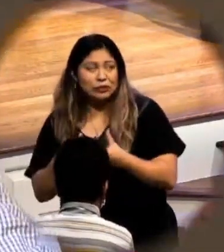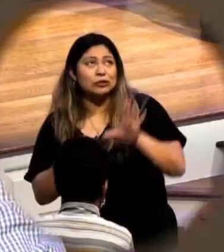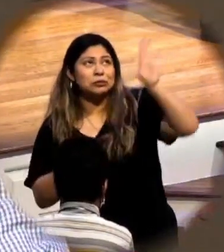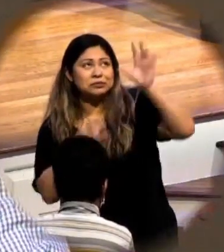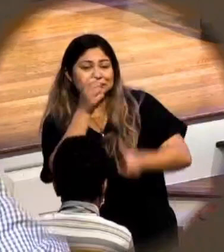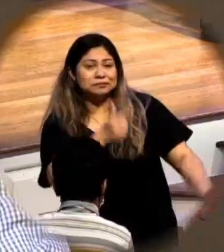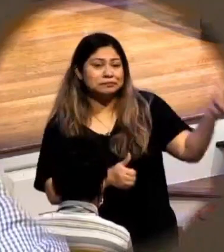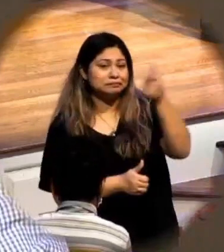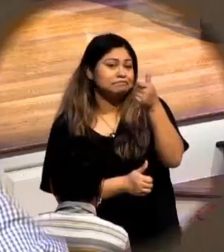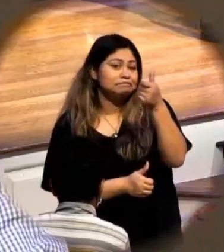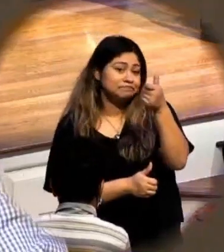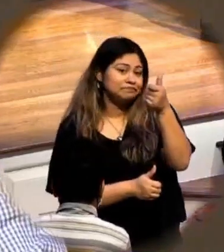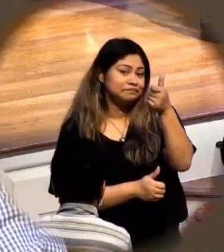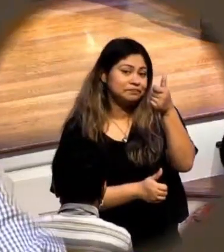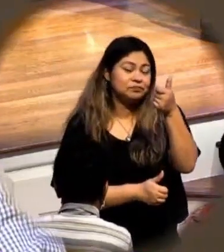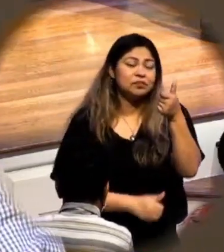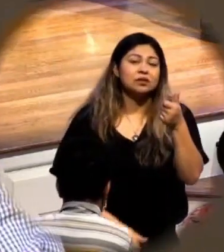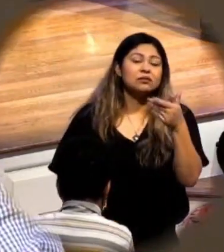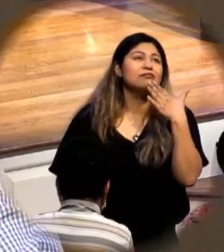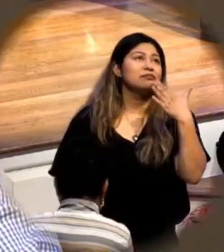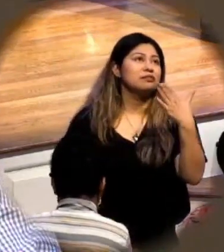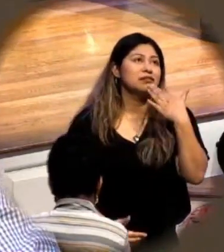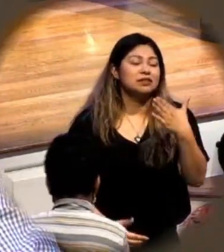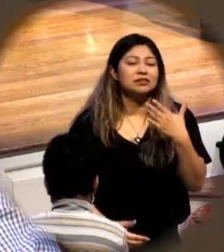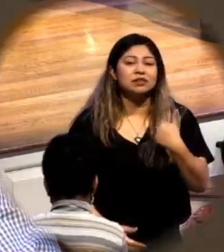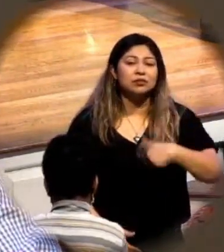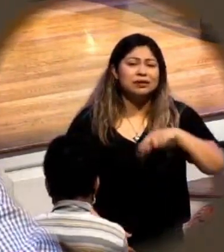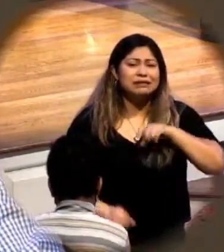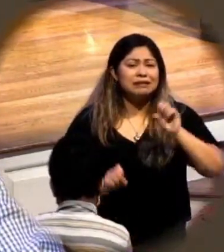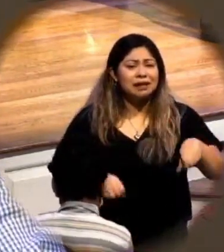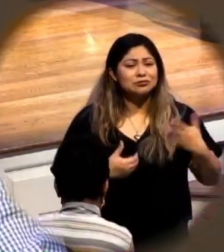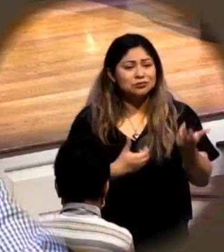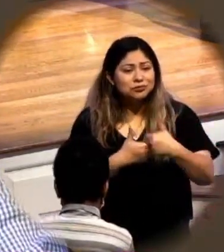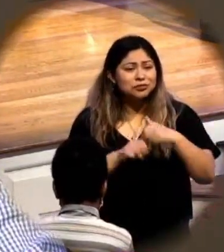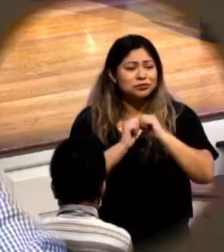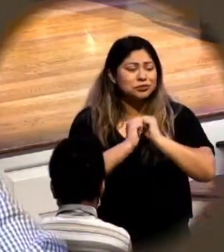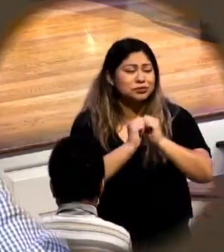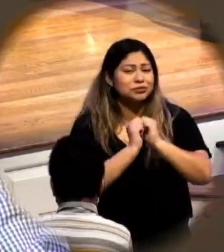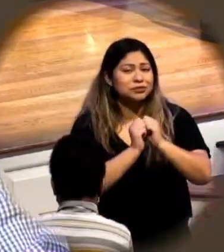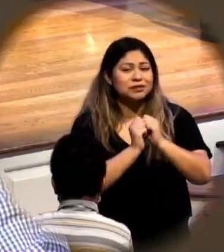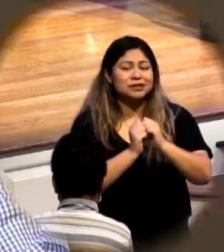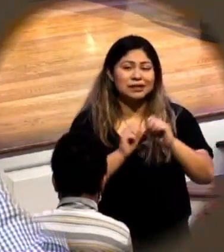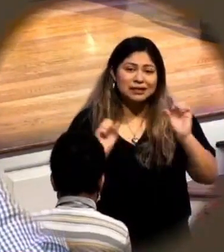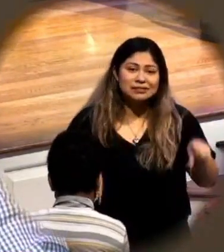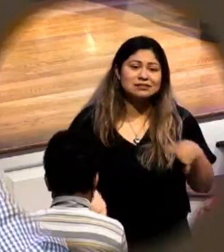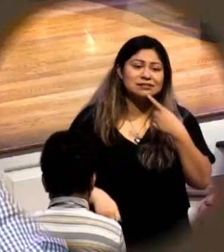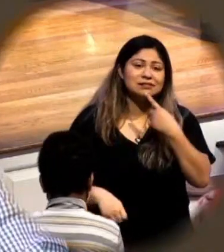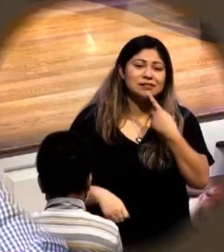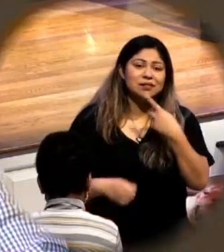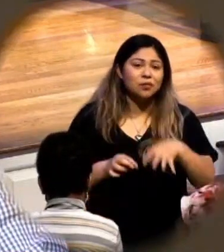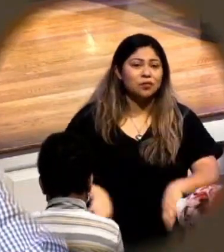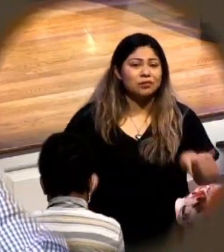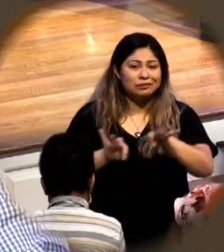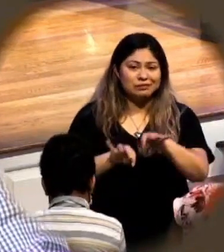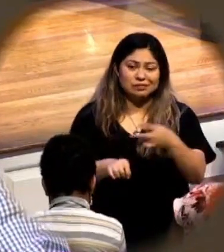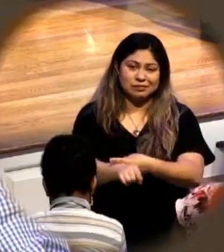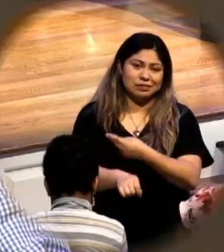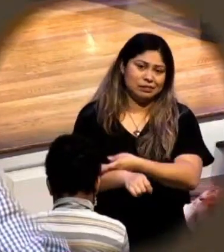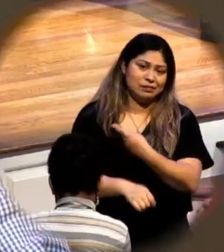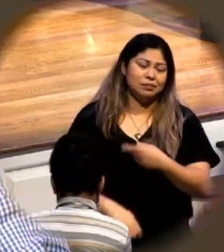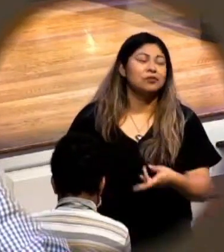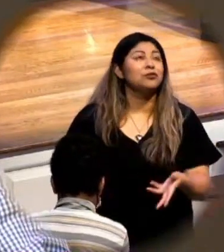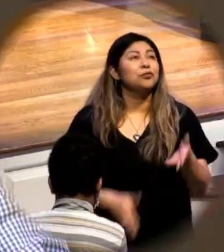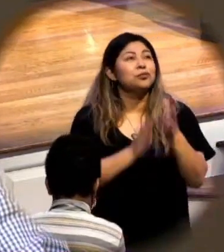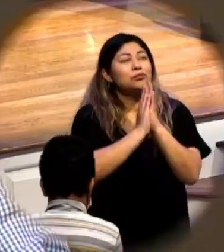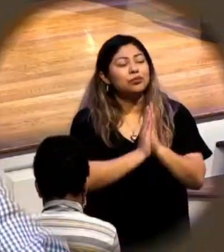our voices together this morning with the saints around your throne saying, "Worthy is the Lamb." So God, we pray that you